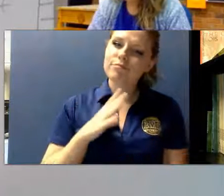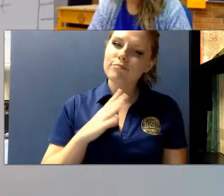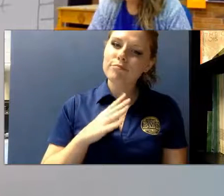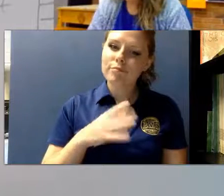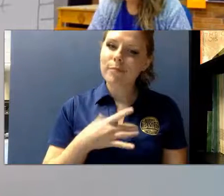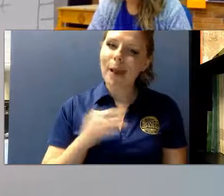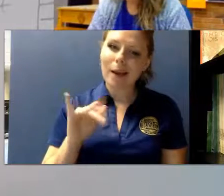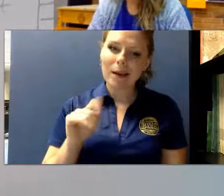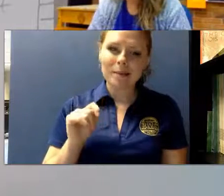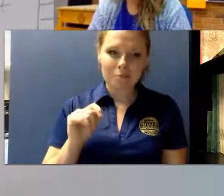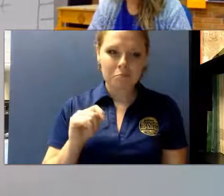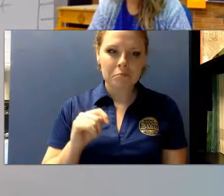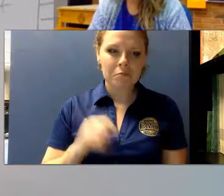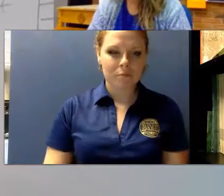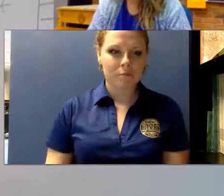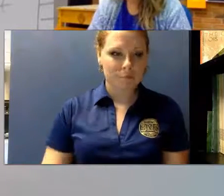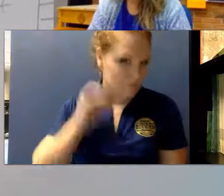and I'm on the right track.